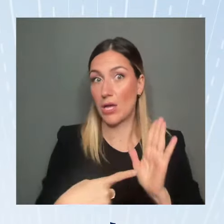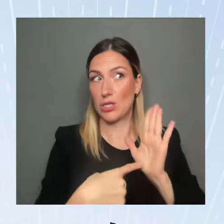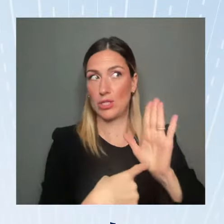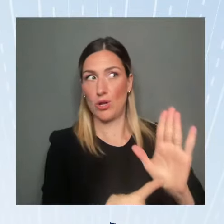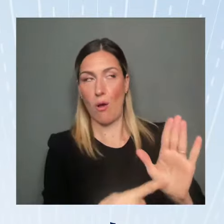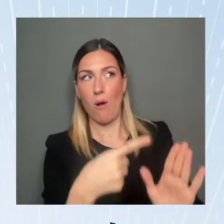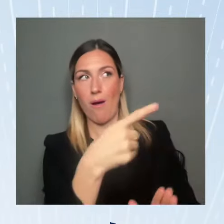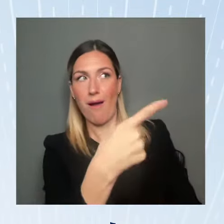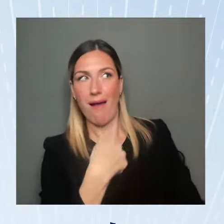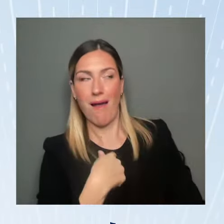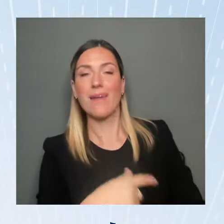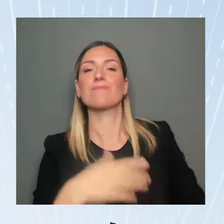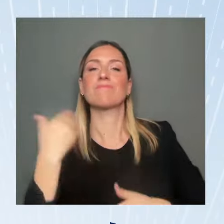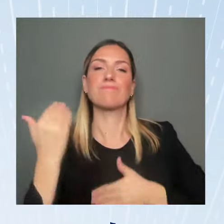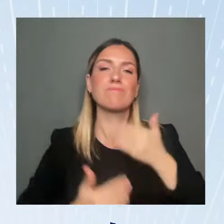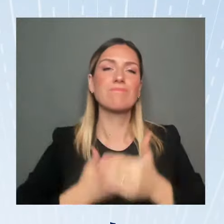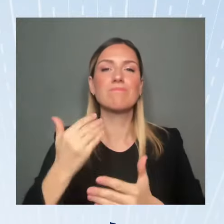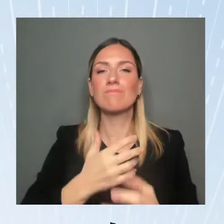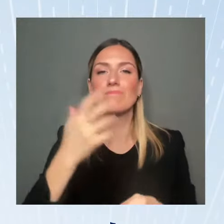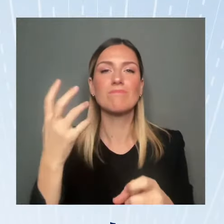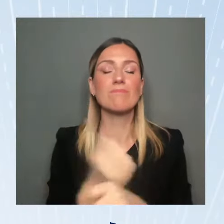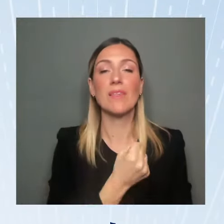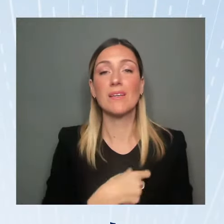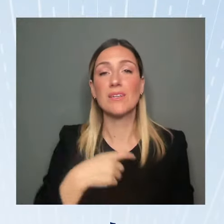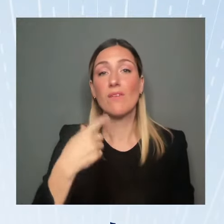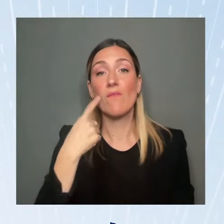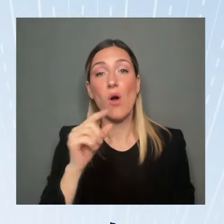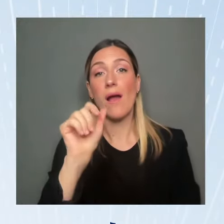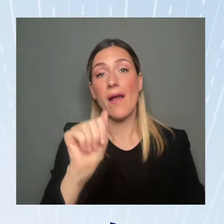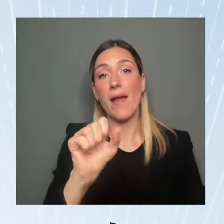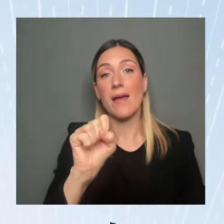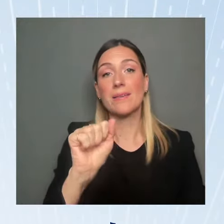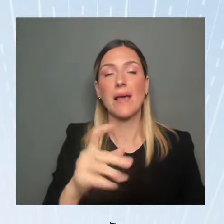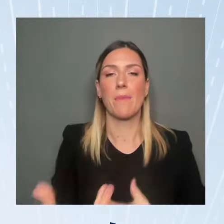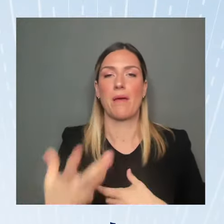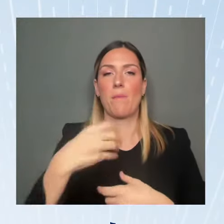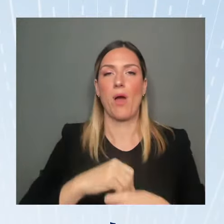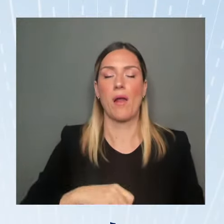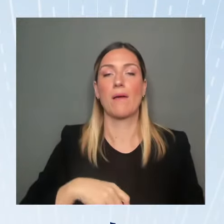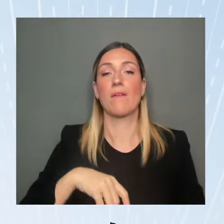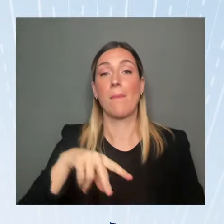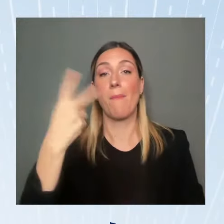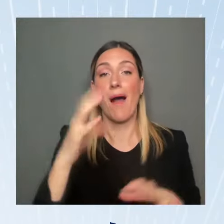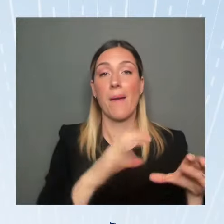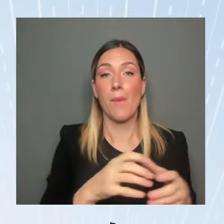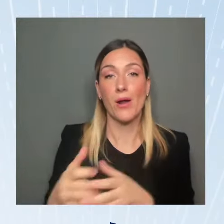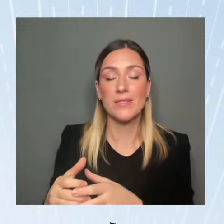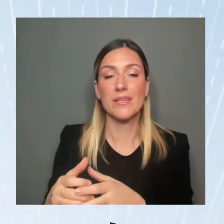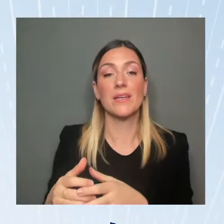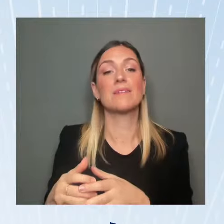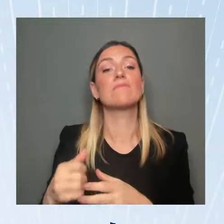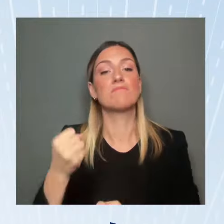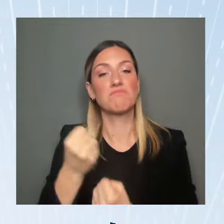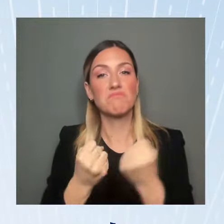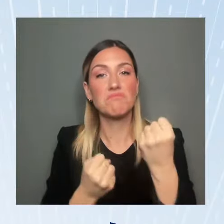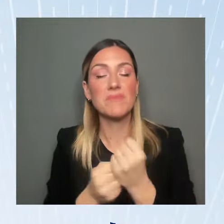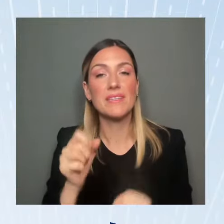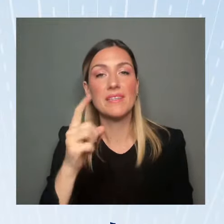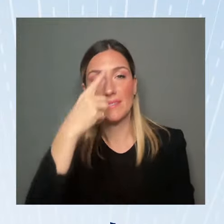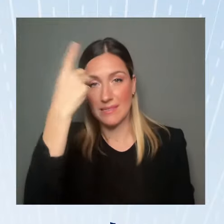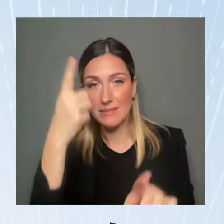And has been a huge champion for the ASAP Act as part of the bipartisan infrastructure deal. So thank you for that, because it's going to make a difference in everyday